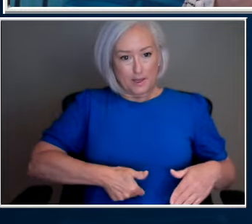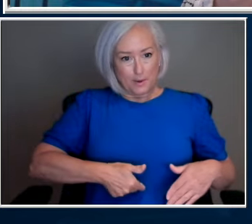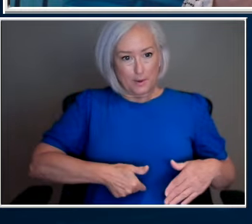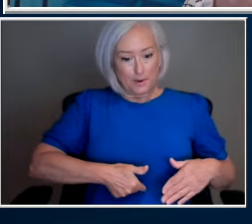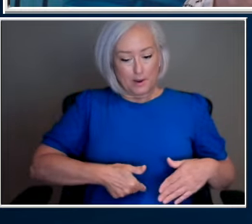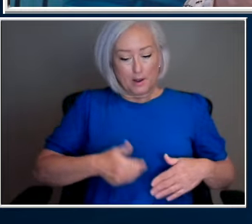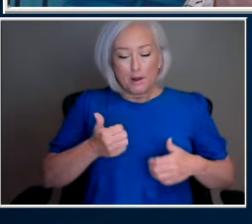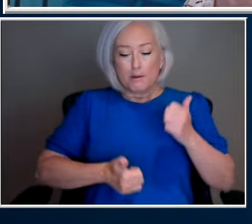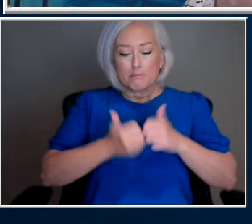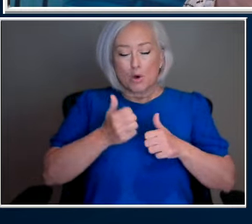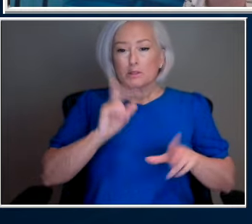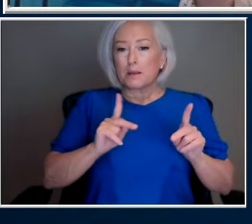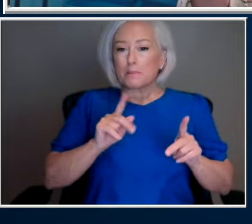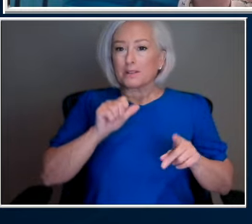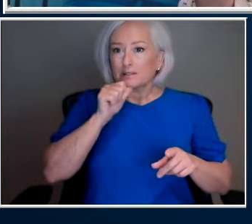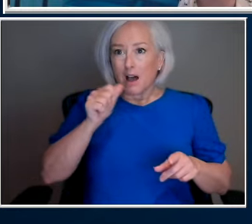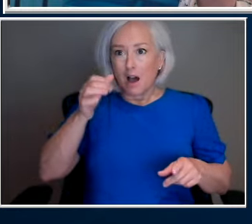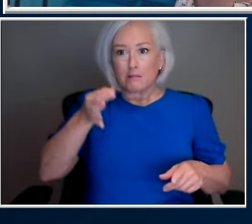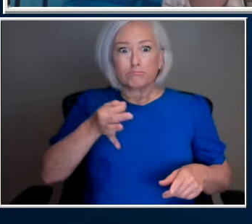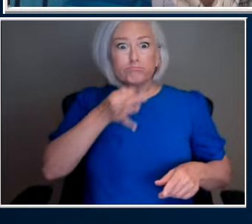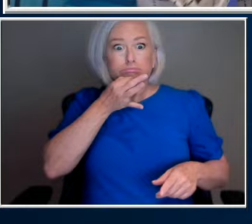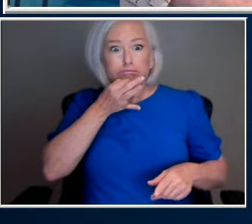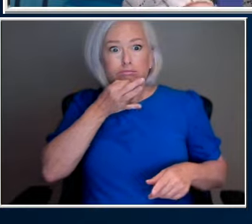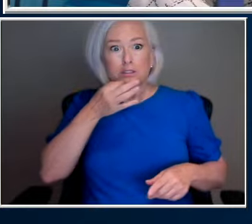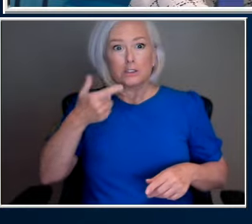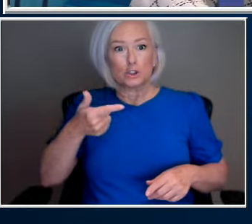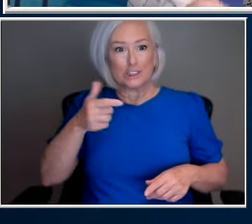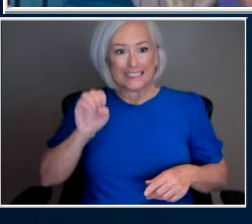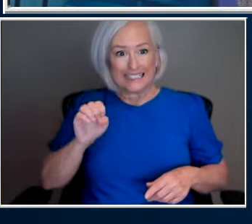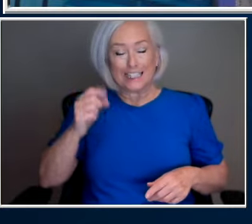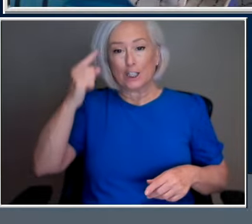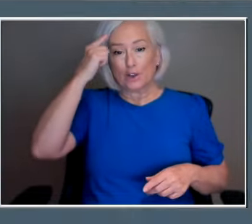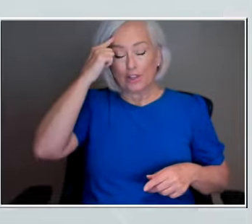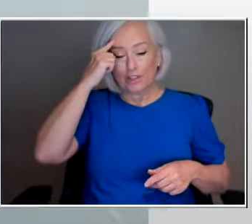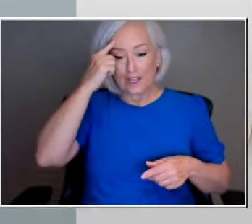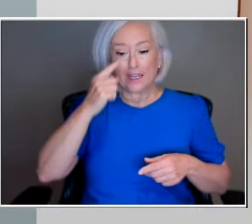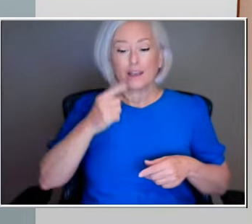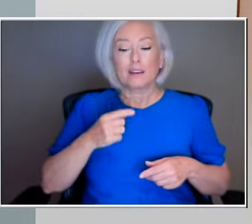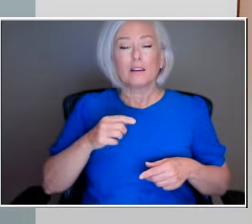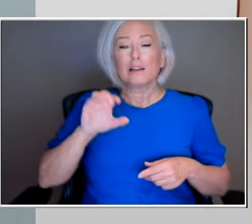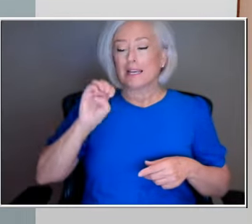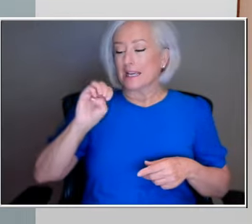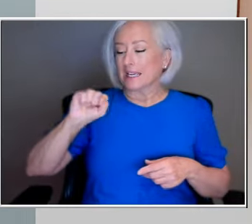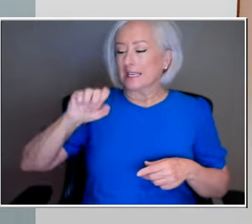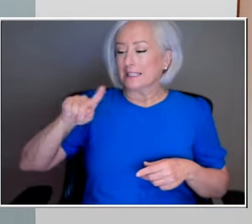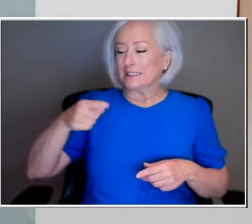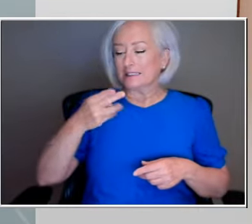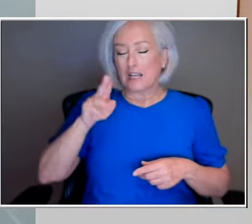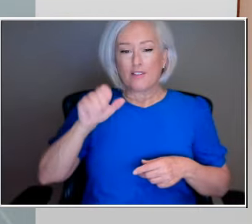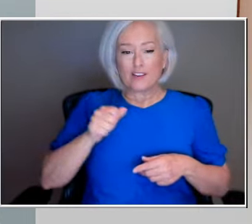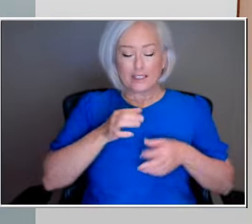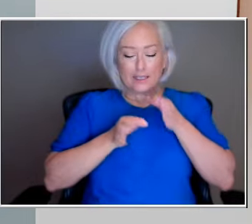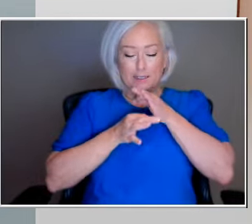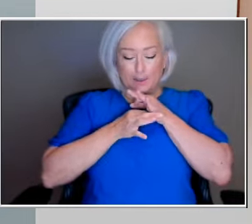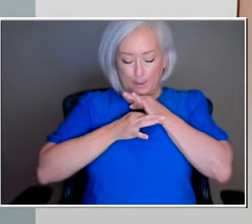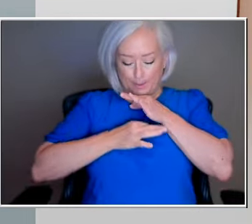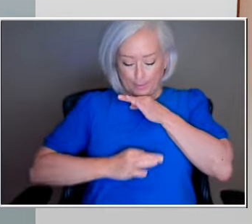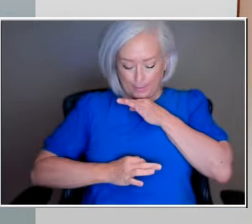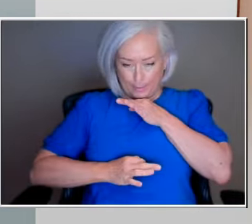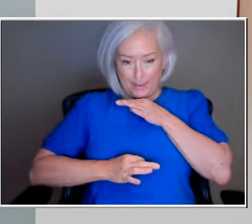you think of esophagus and then the stomach. And Ken and I were even saying, we were kind of just thinking it was just kind of that kind of